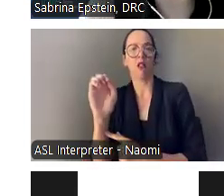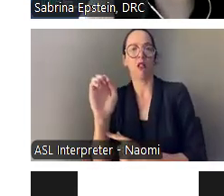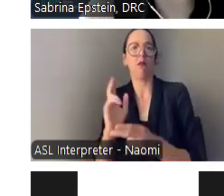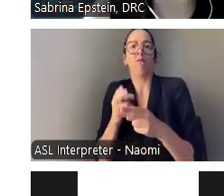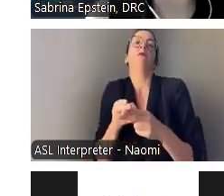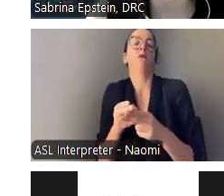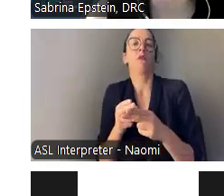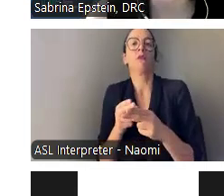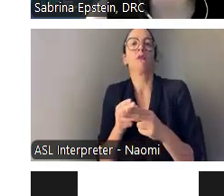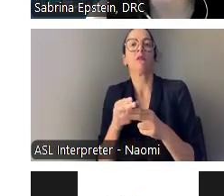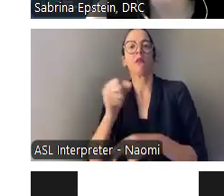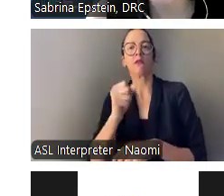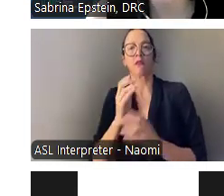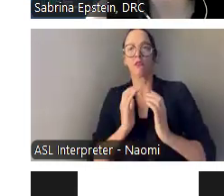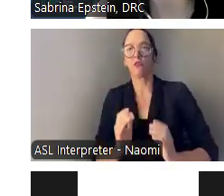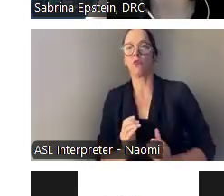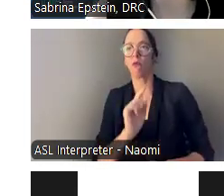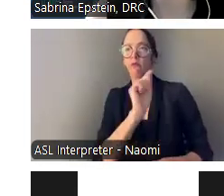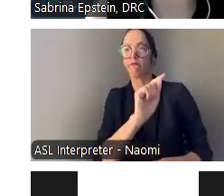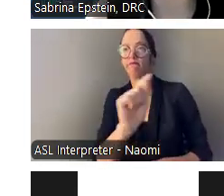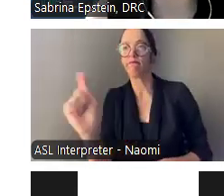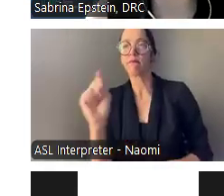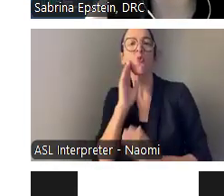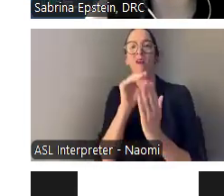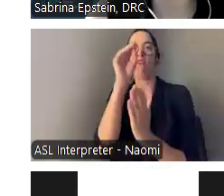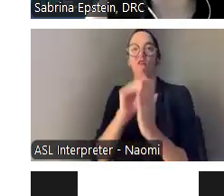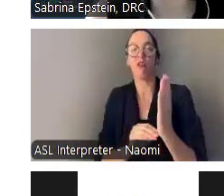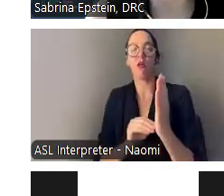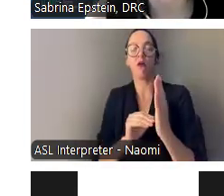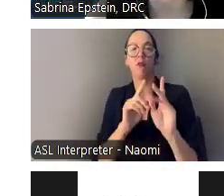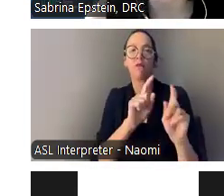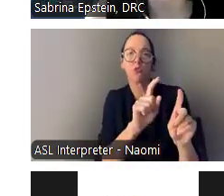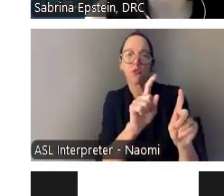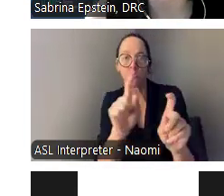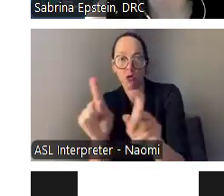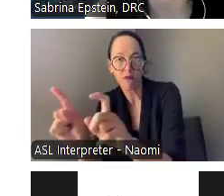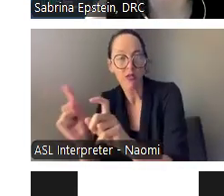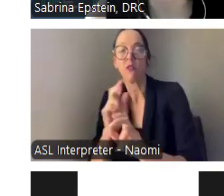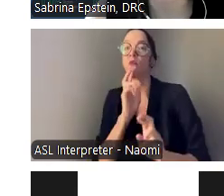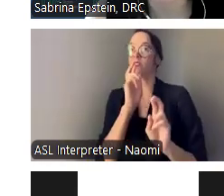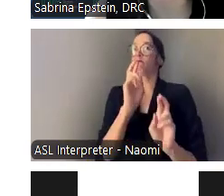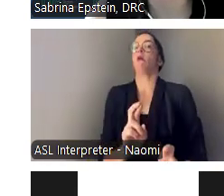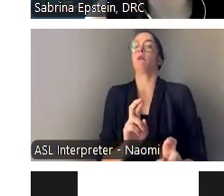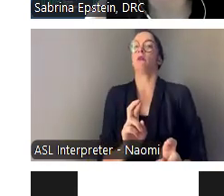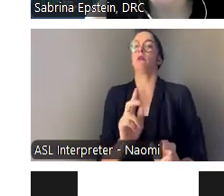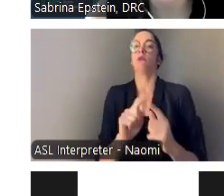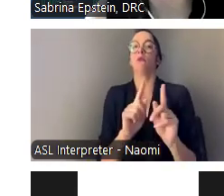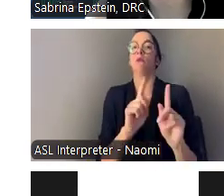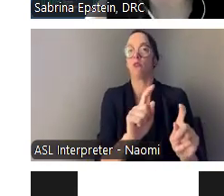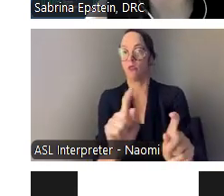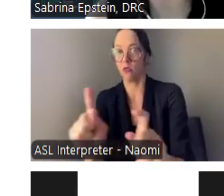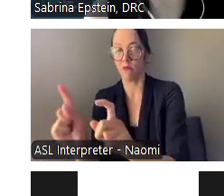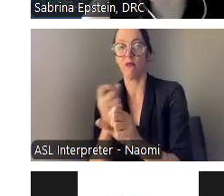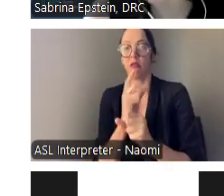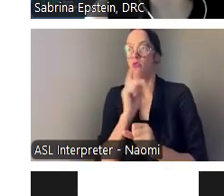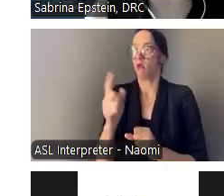to be the ones filling out the surveys, responding to them, be part of the process of what it would look like to actually